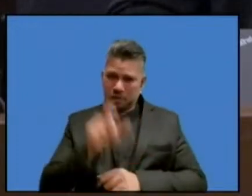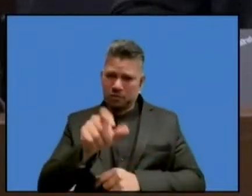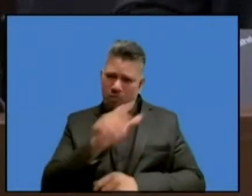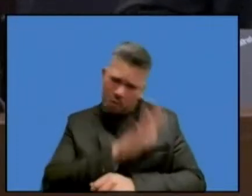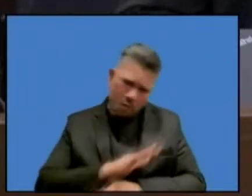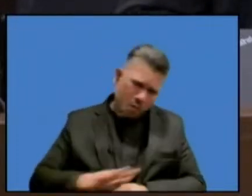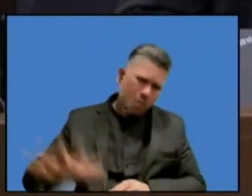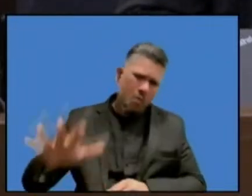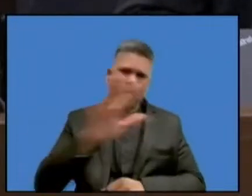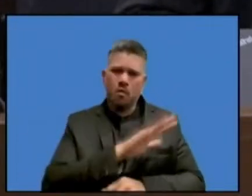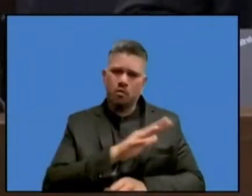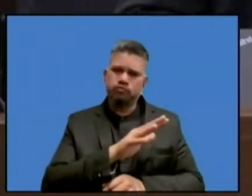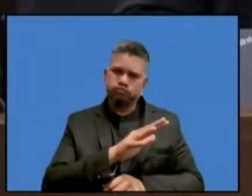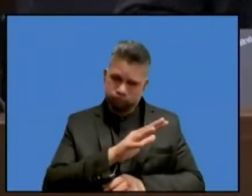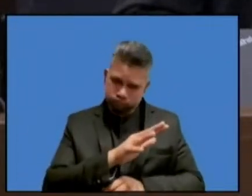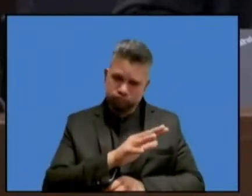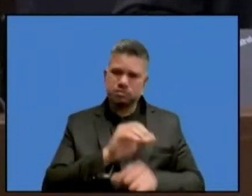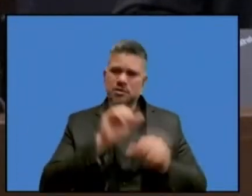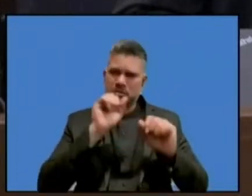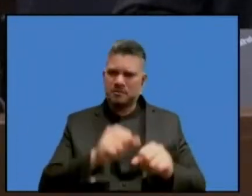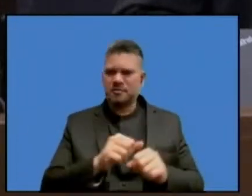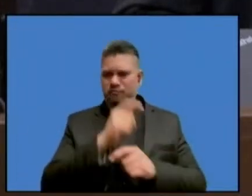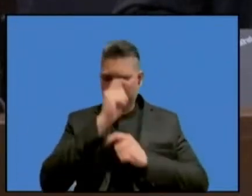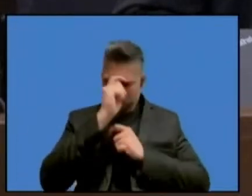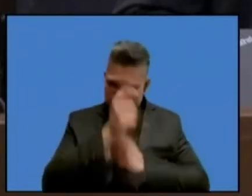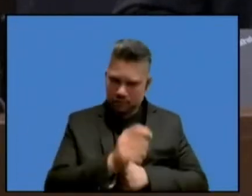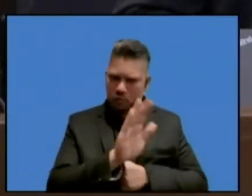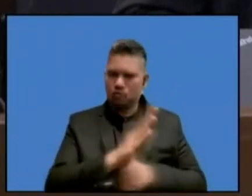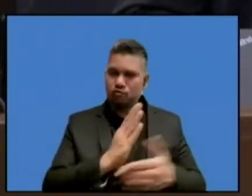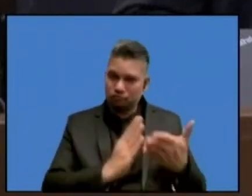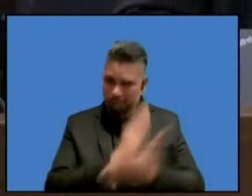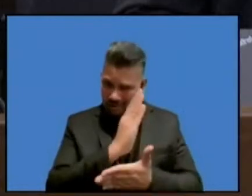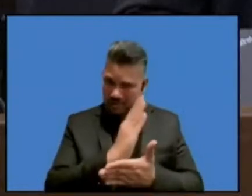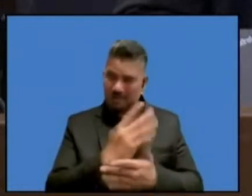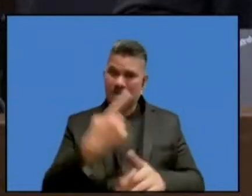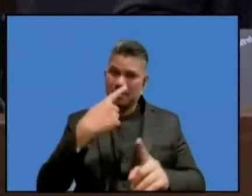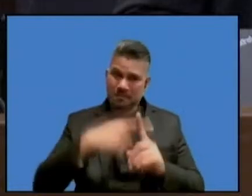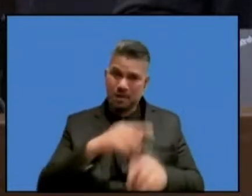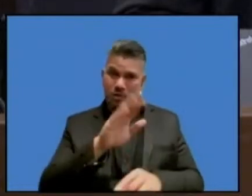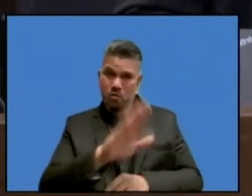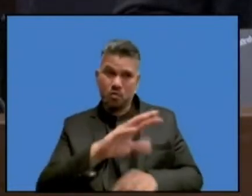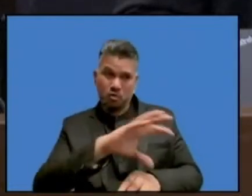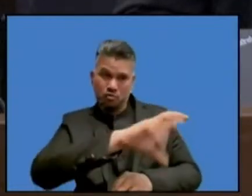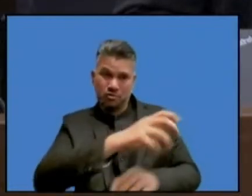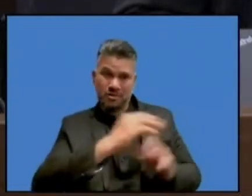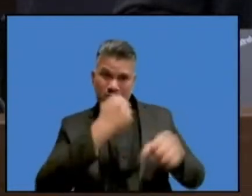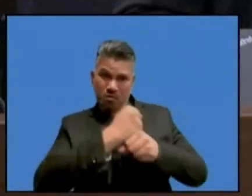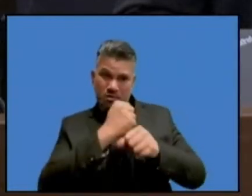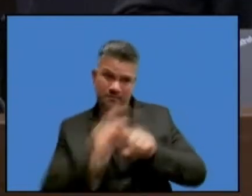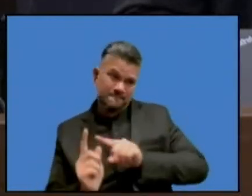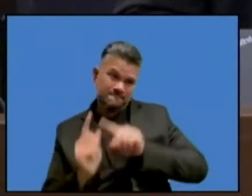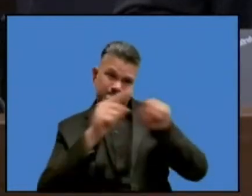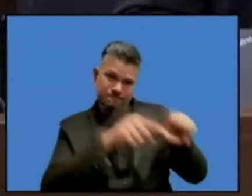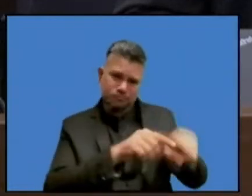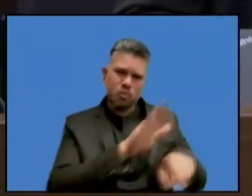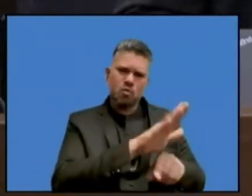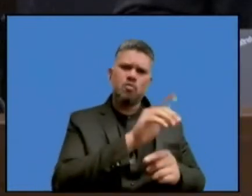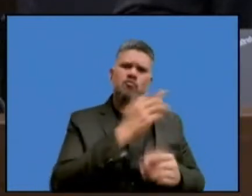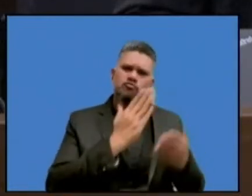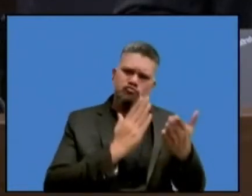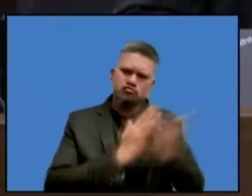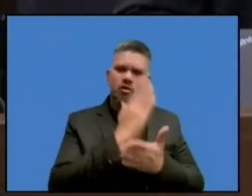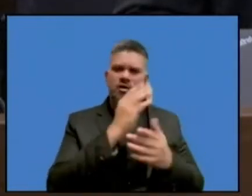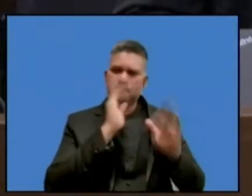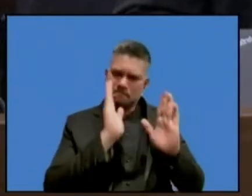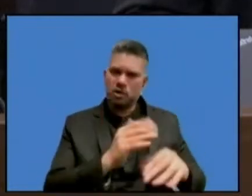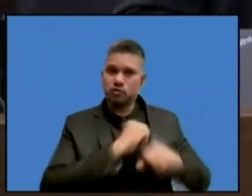make contributions to the countries to which they have migrated, but also to uphold their responsibilities to their own families and communities.